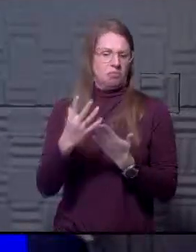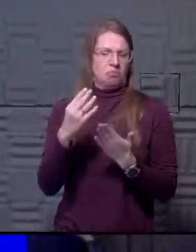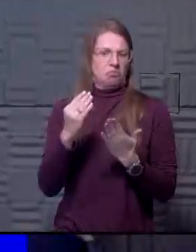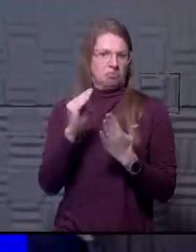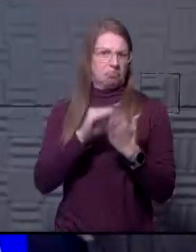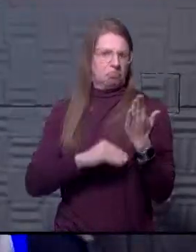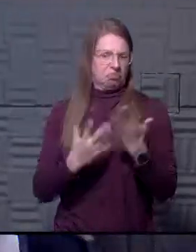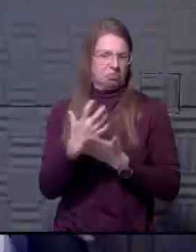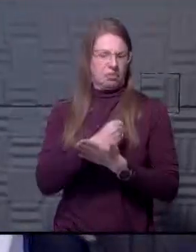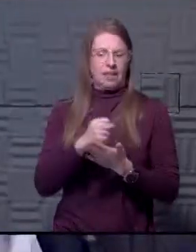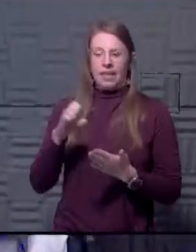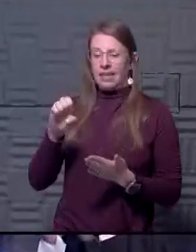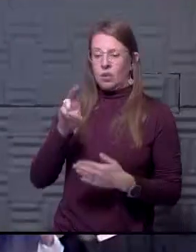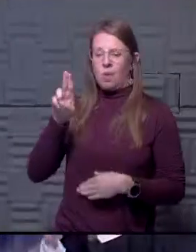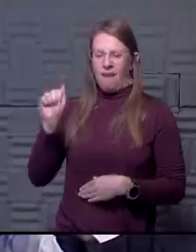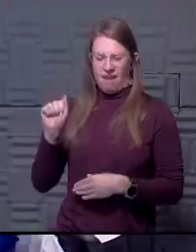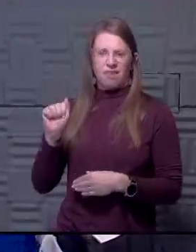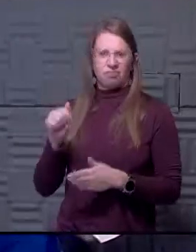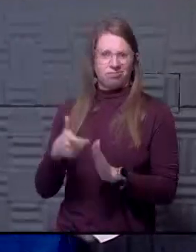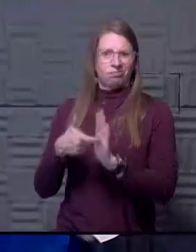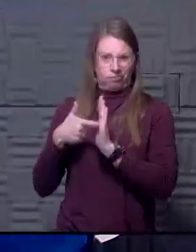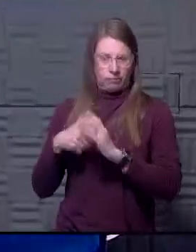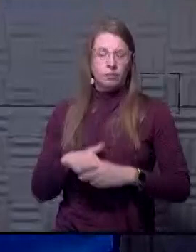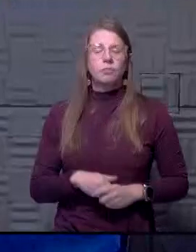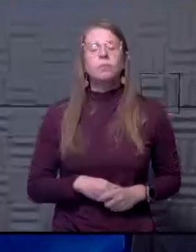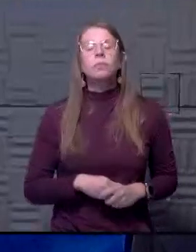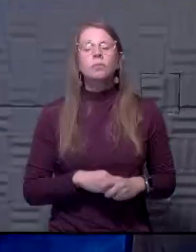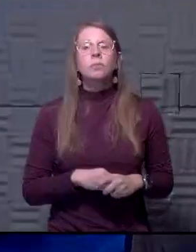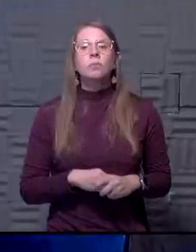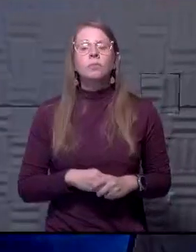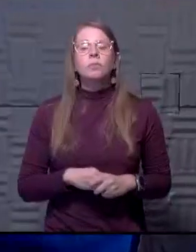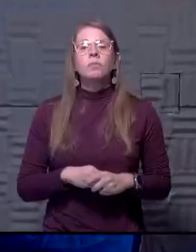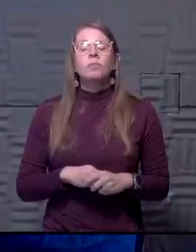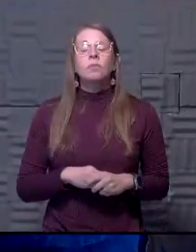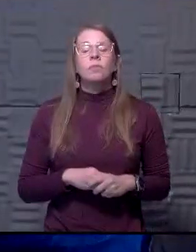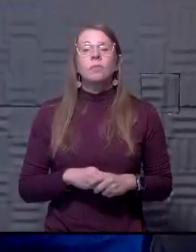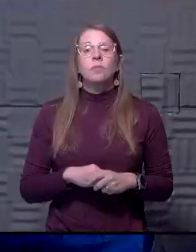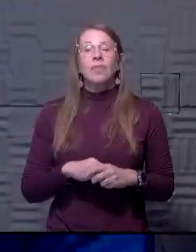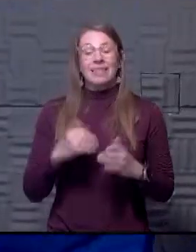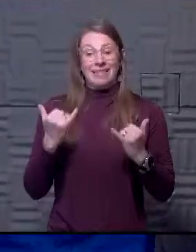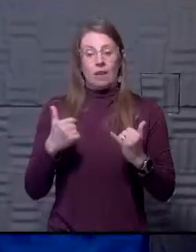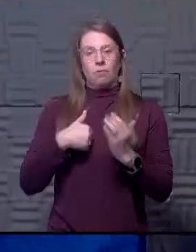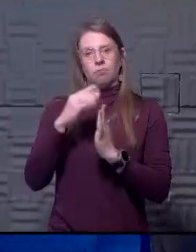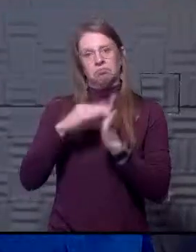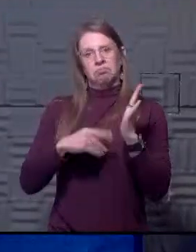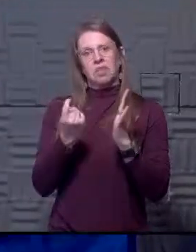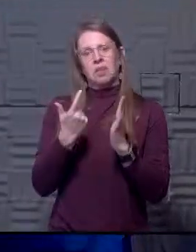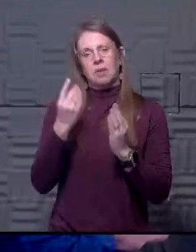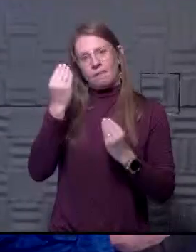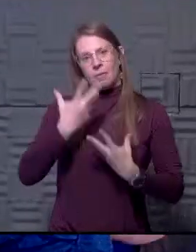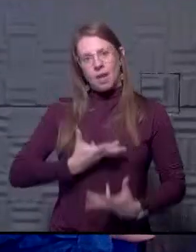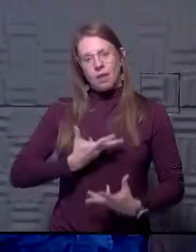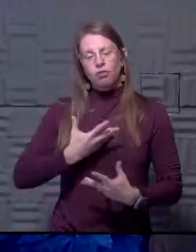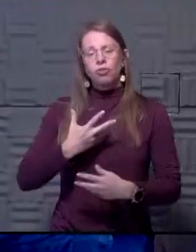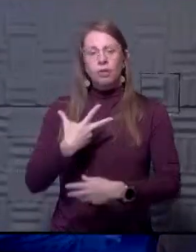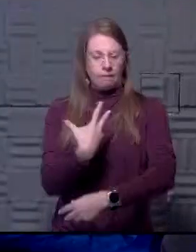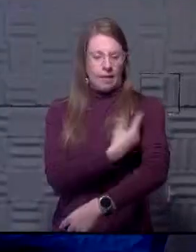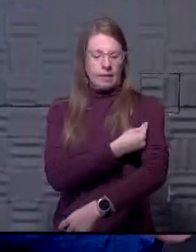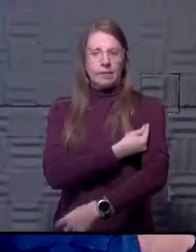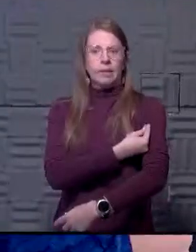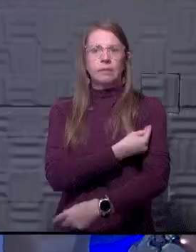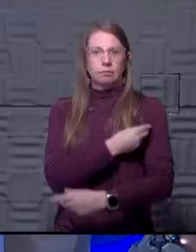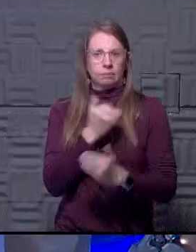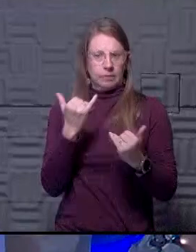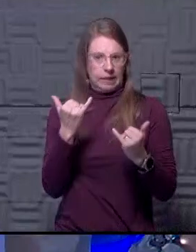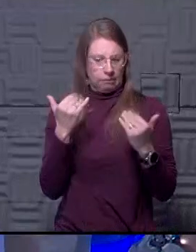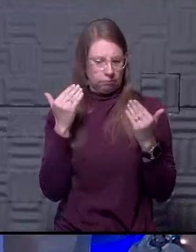this process under the EUA. And then I'm going to go through and fill out a little bit of information about what vaccine he's getting. Today,